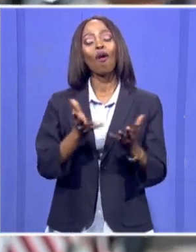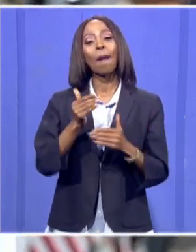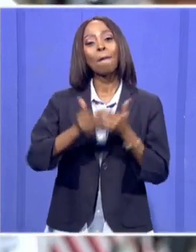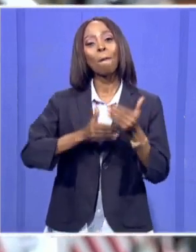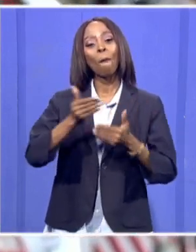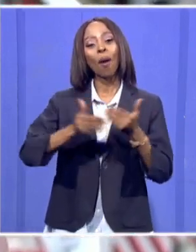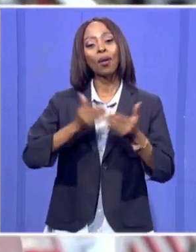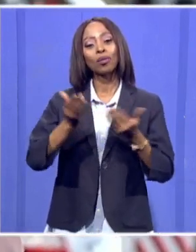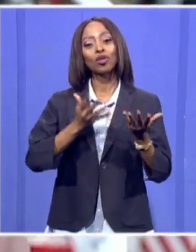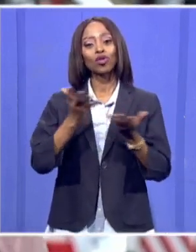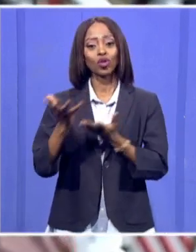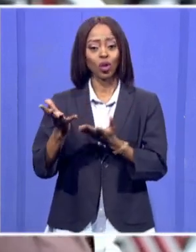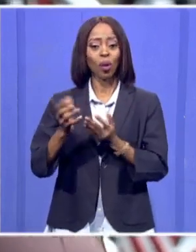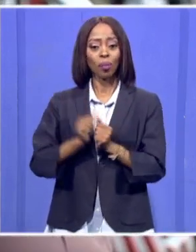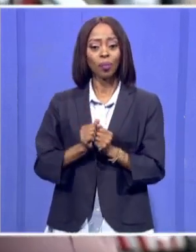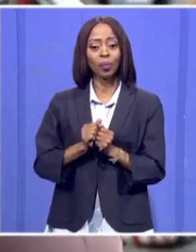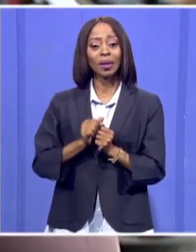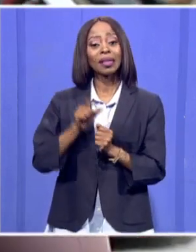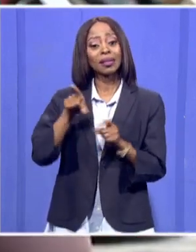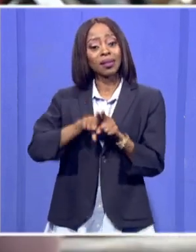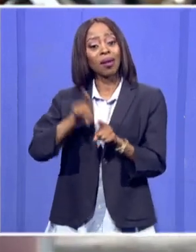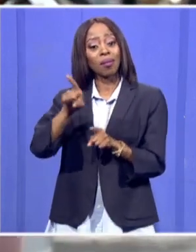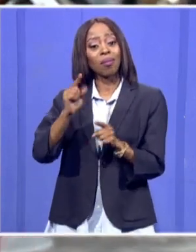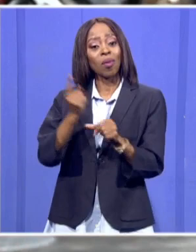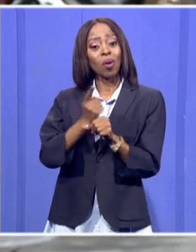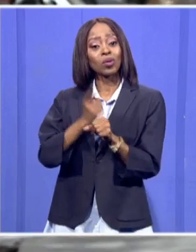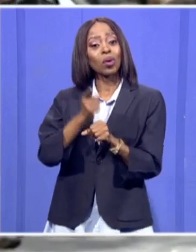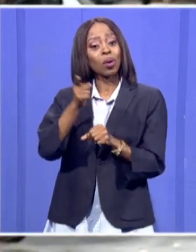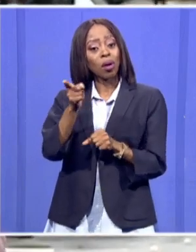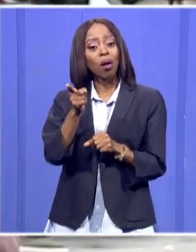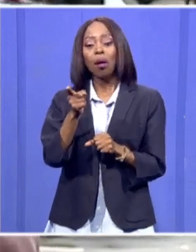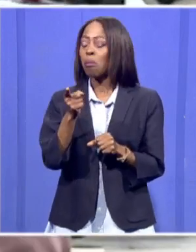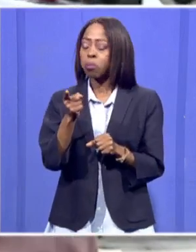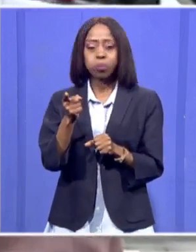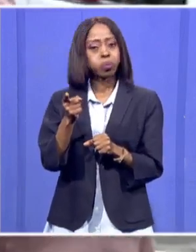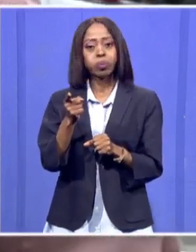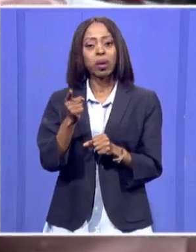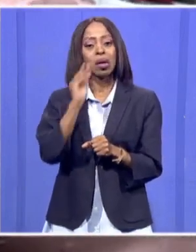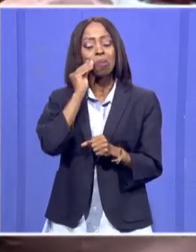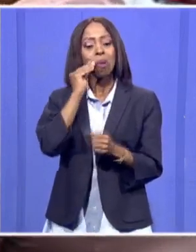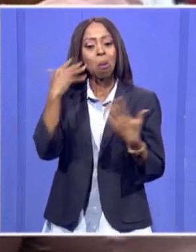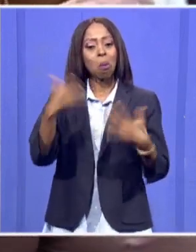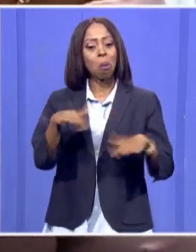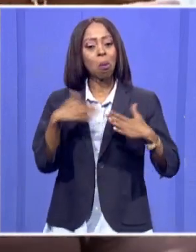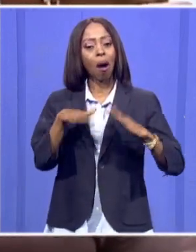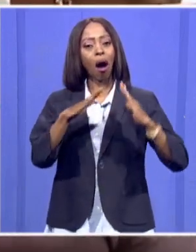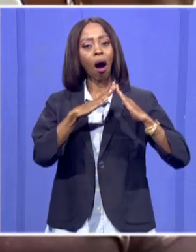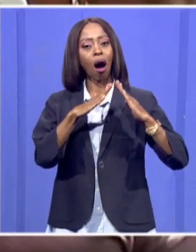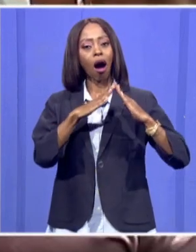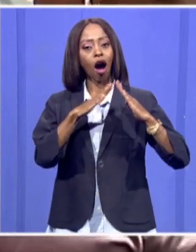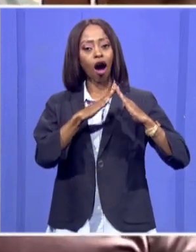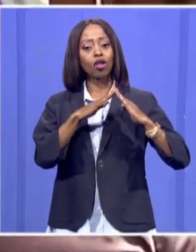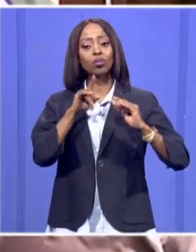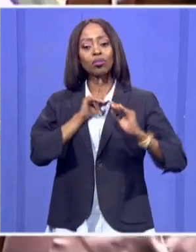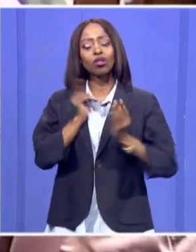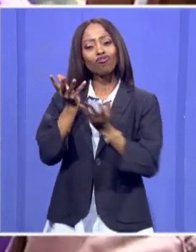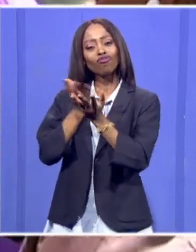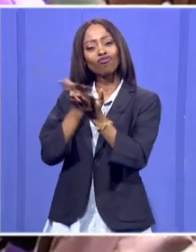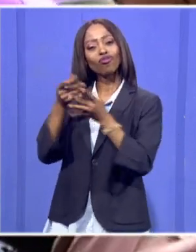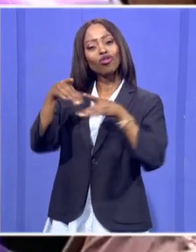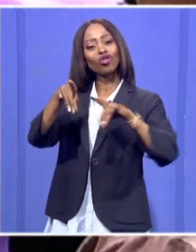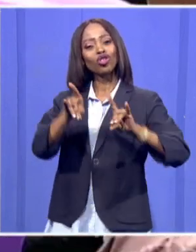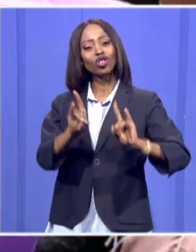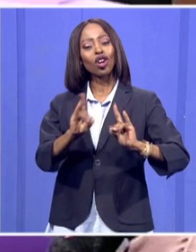process, a player in the housing space for quite a while, Mr. Rally Mampuele, now speaking to him as the chair of